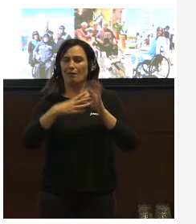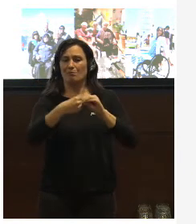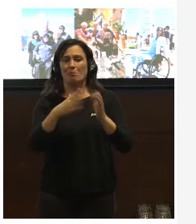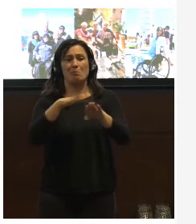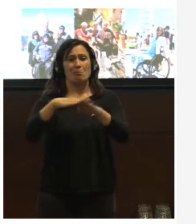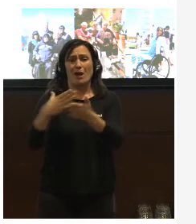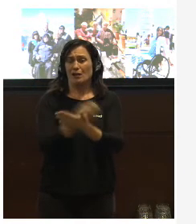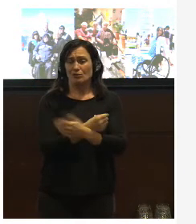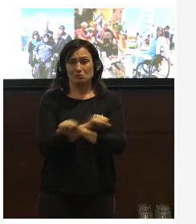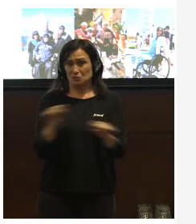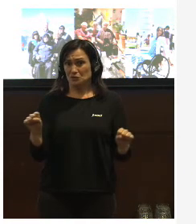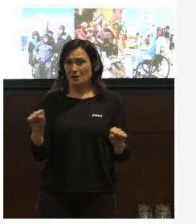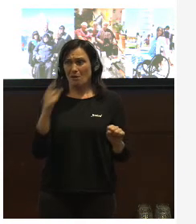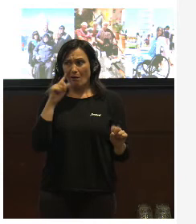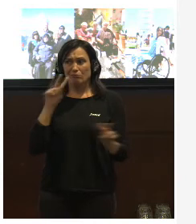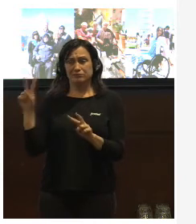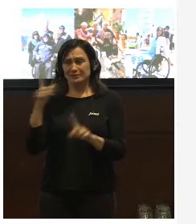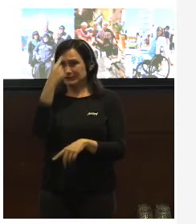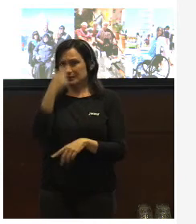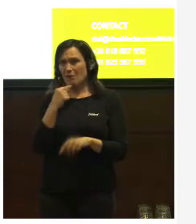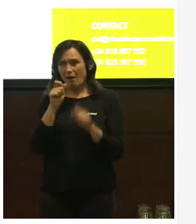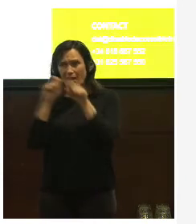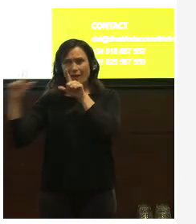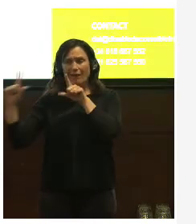inspiration to think about collaboration. Thank you.